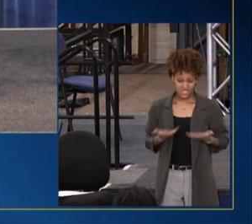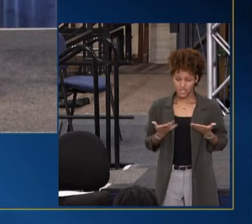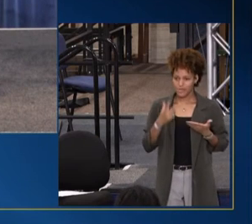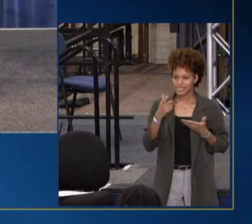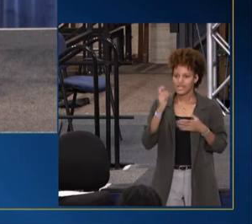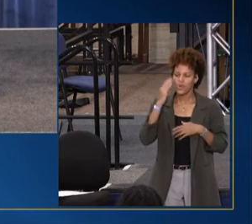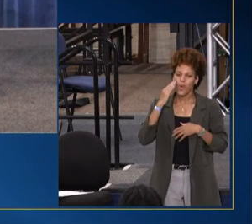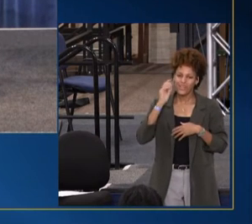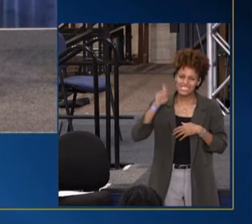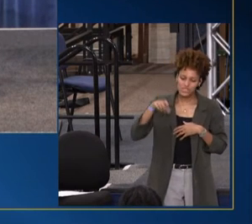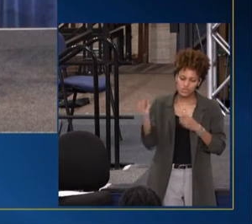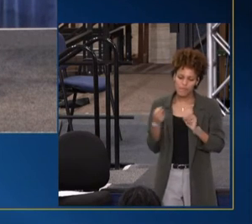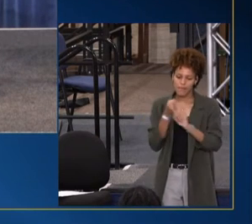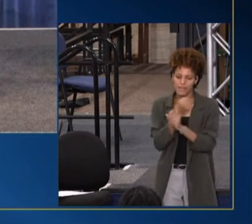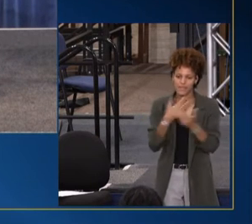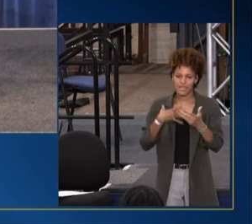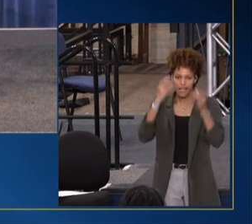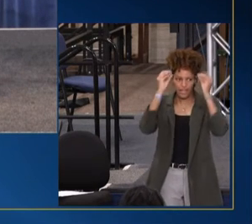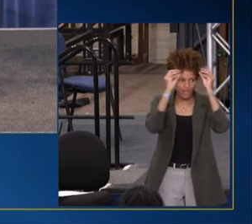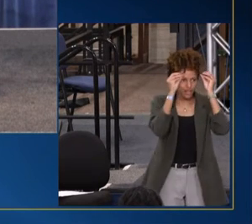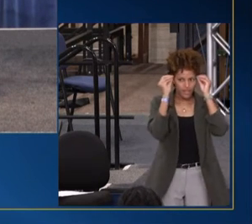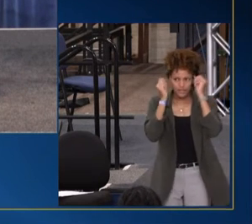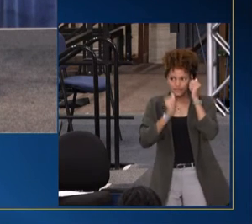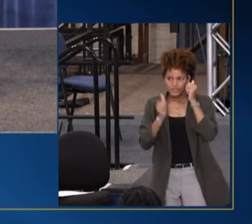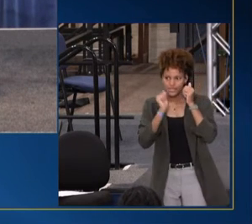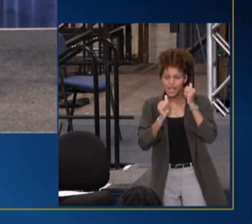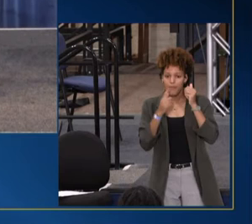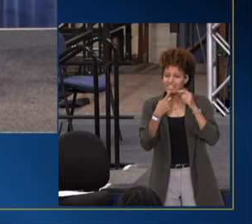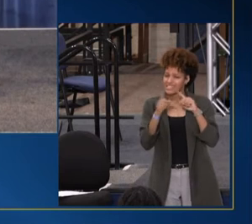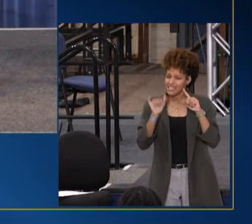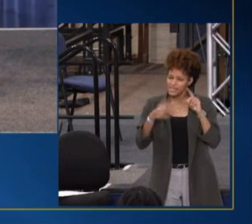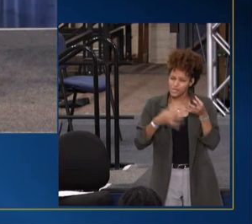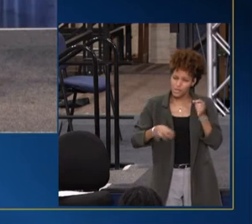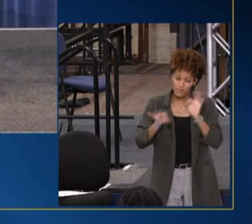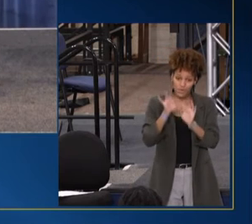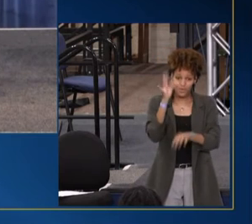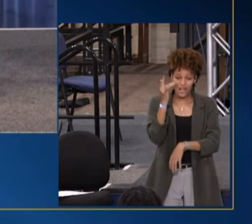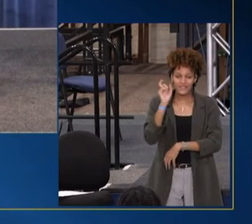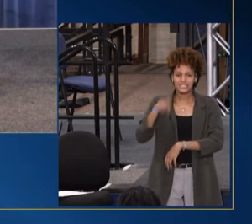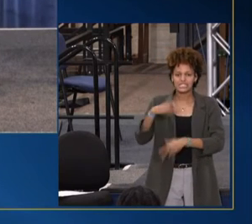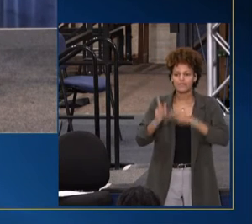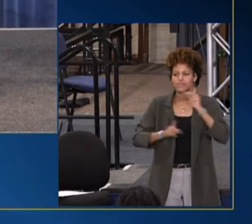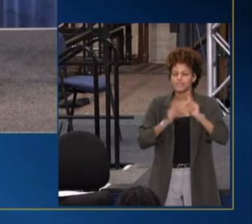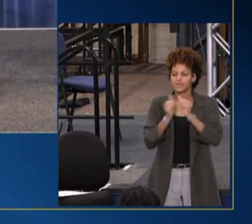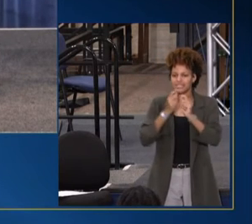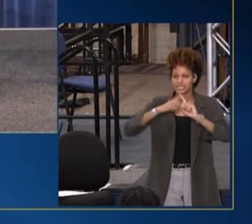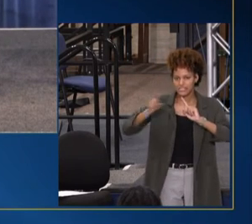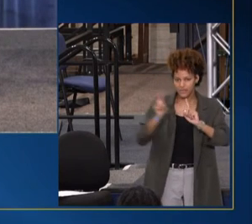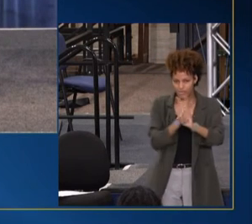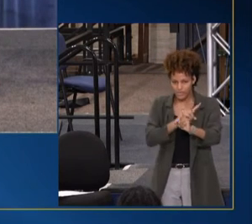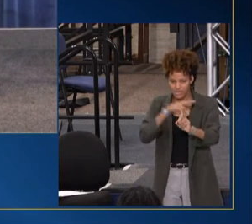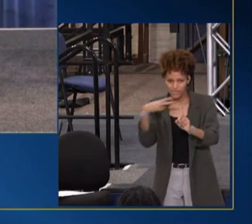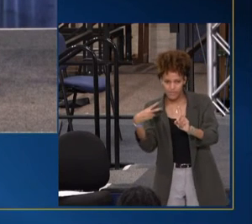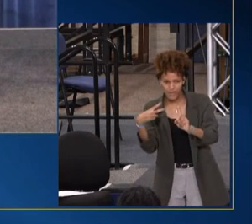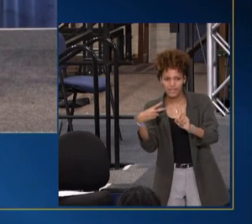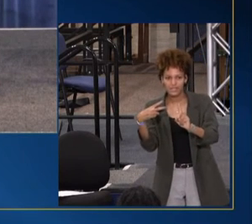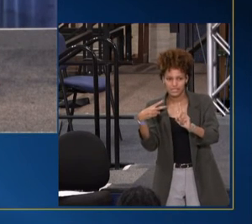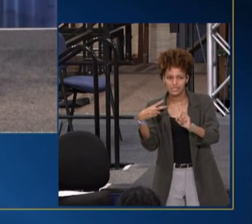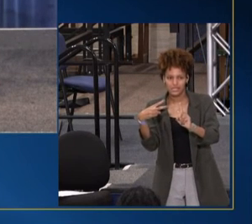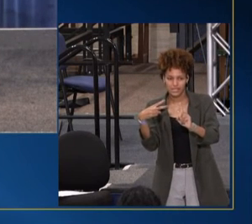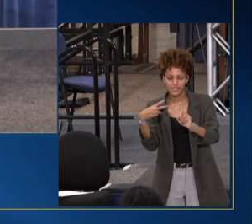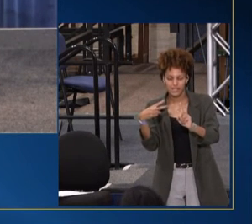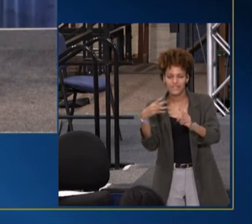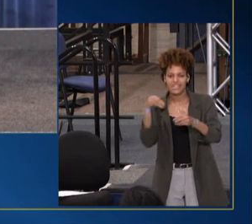impact everything that I think about. But that matters because we need folks with different perspectives in positions of power.